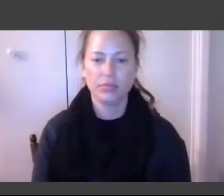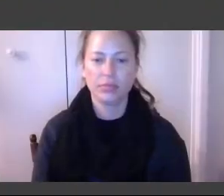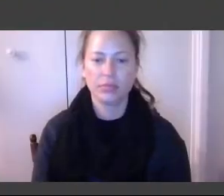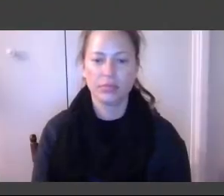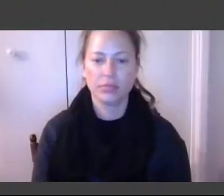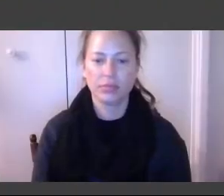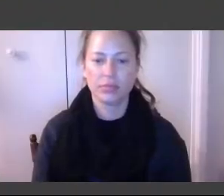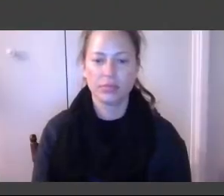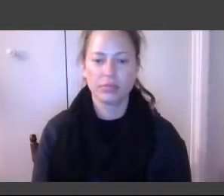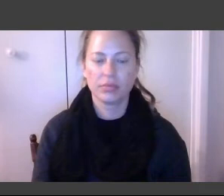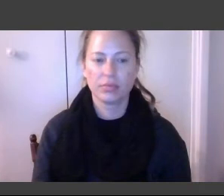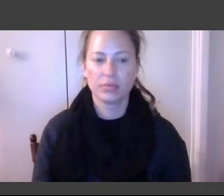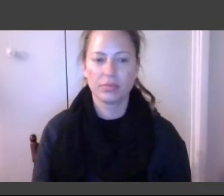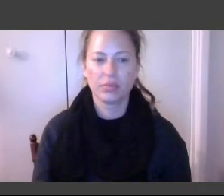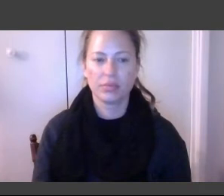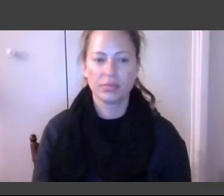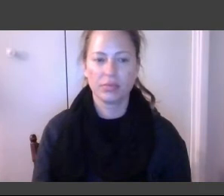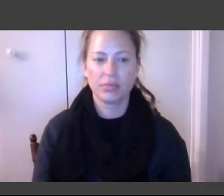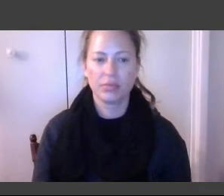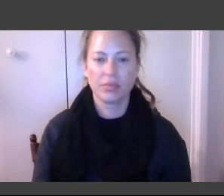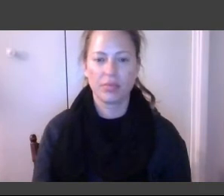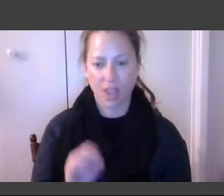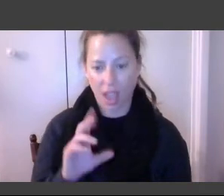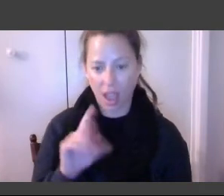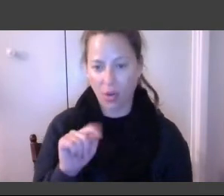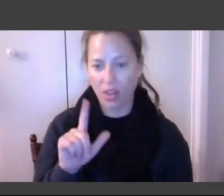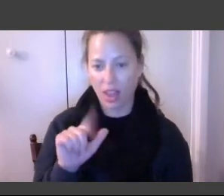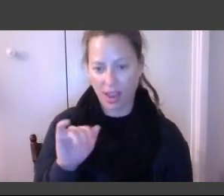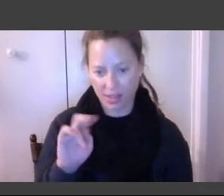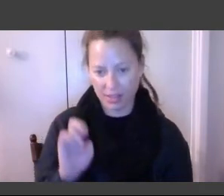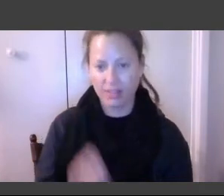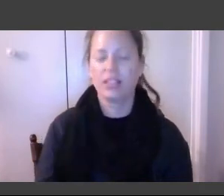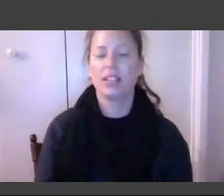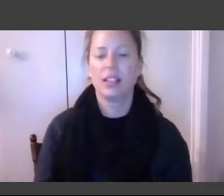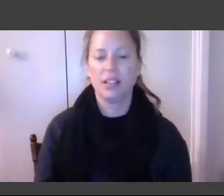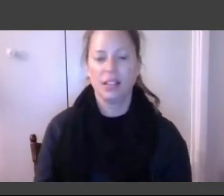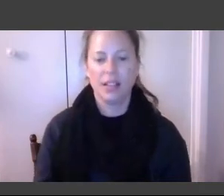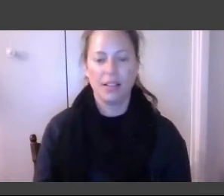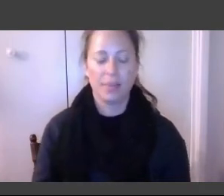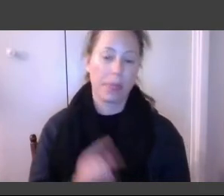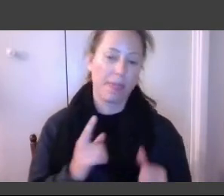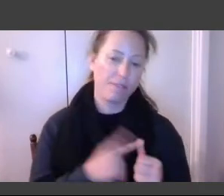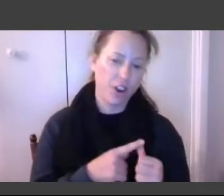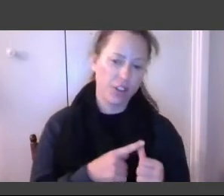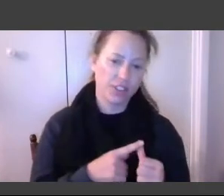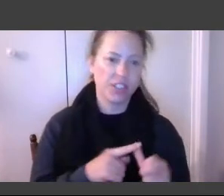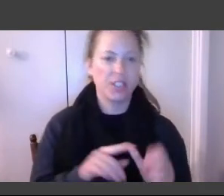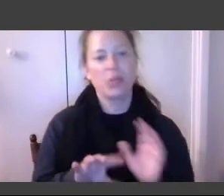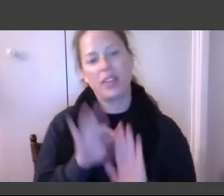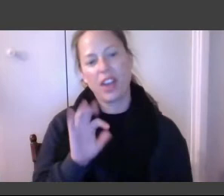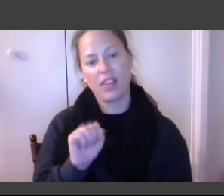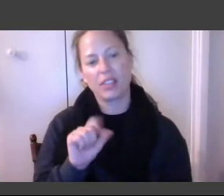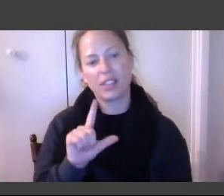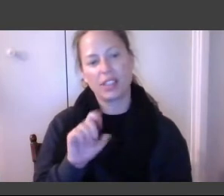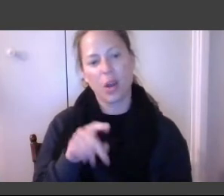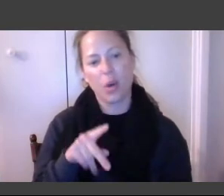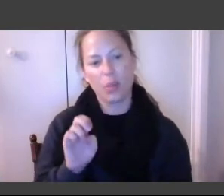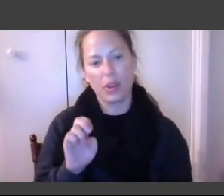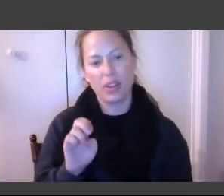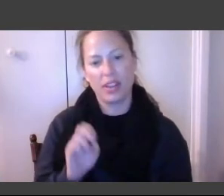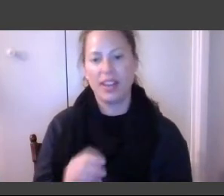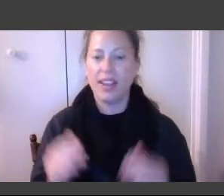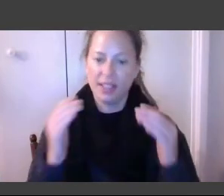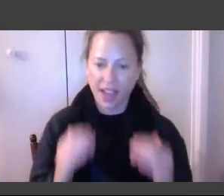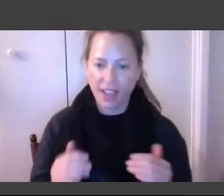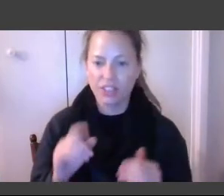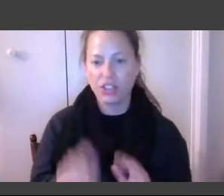All right, we are back with our outline. Okay, the first thing we did was we found slope. Now we're going to be looking at